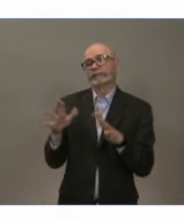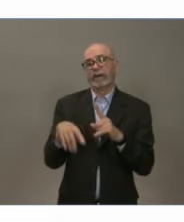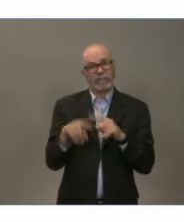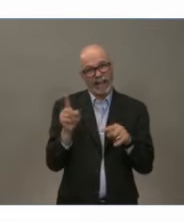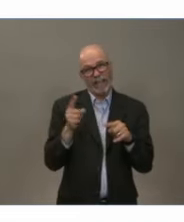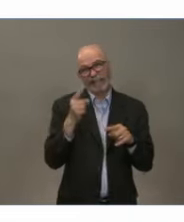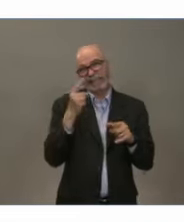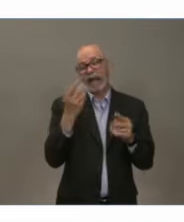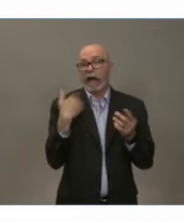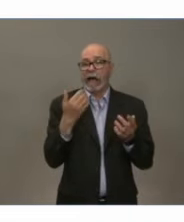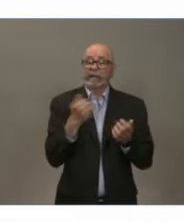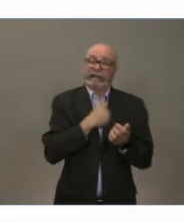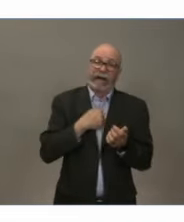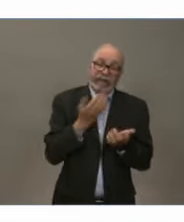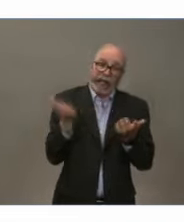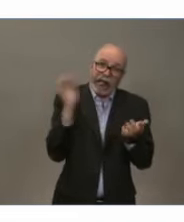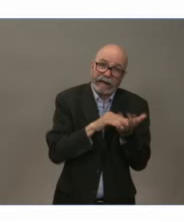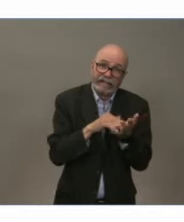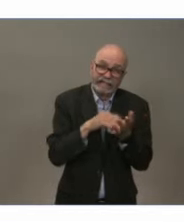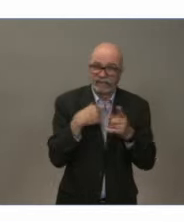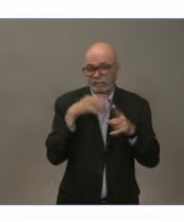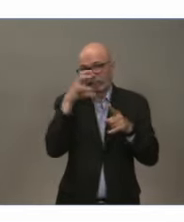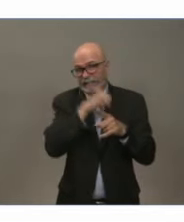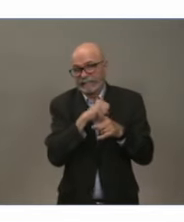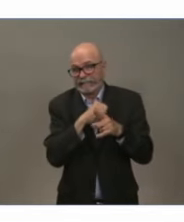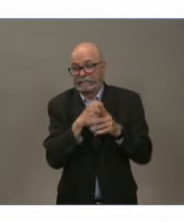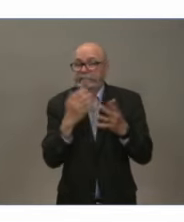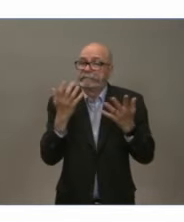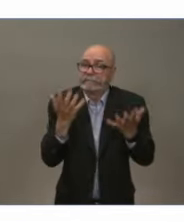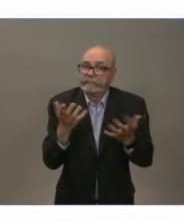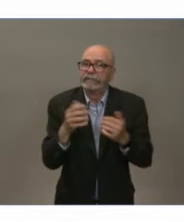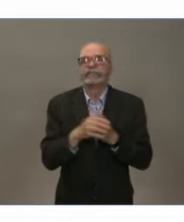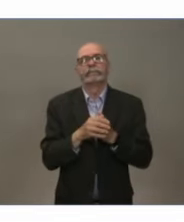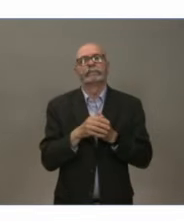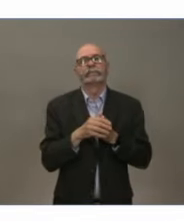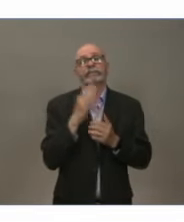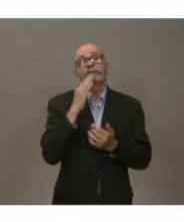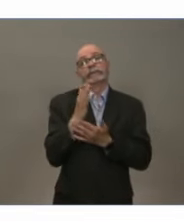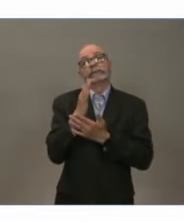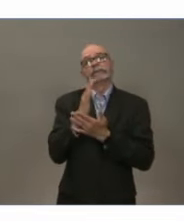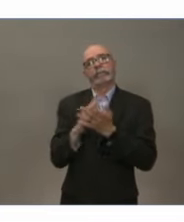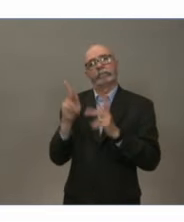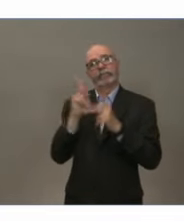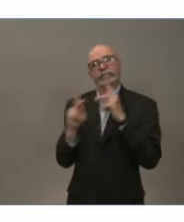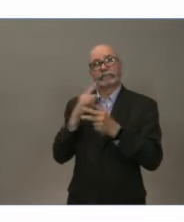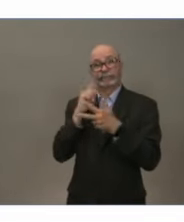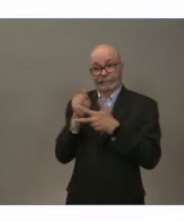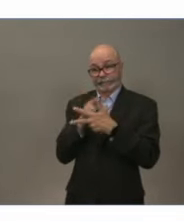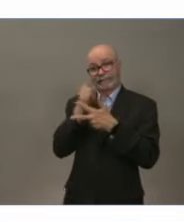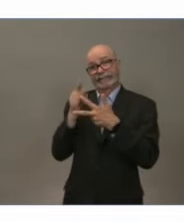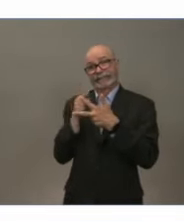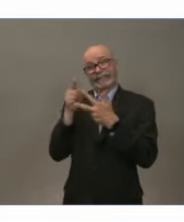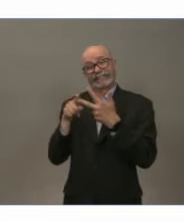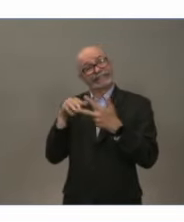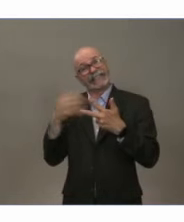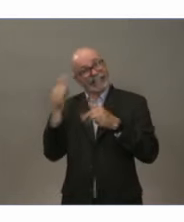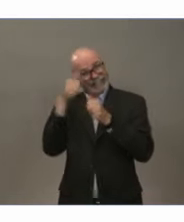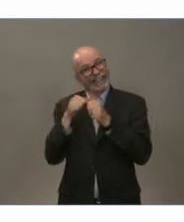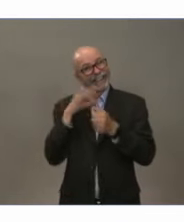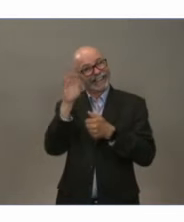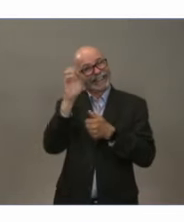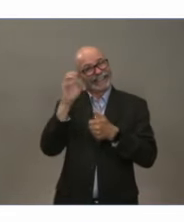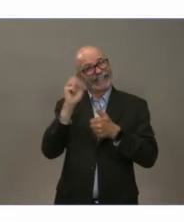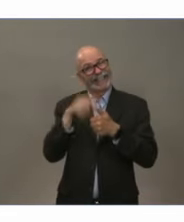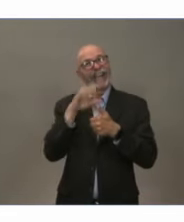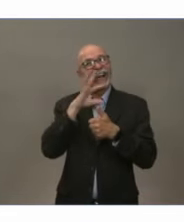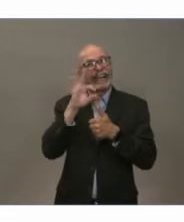But of the 3 people who have passed away from COVID, all of them were over 70. And I'm wondering if there